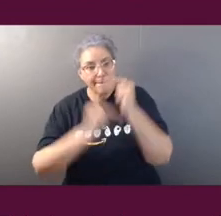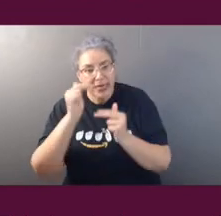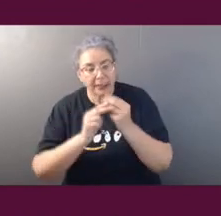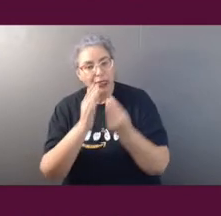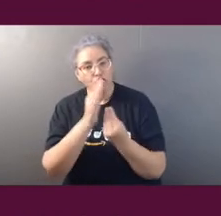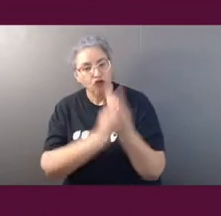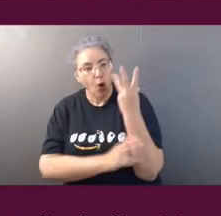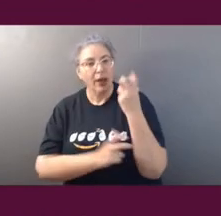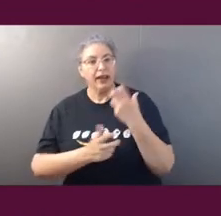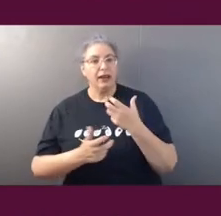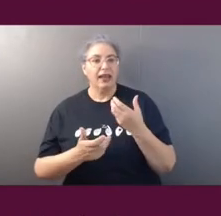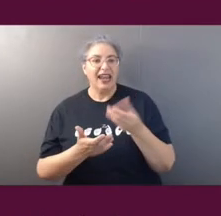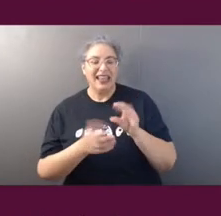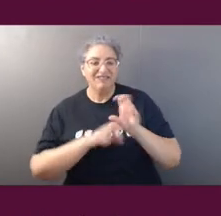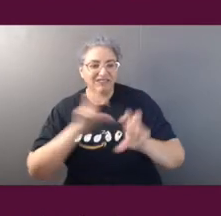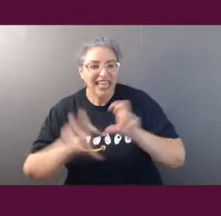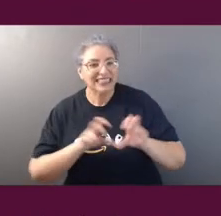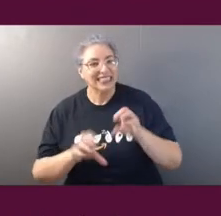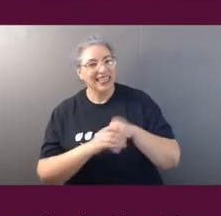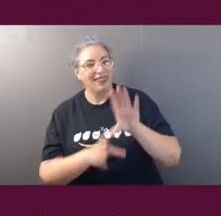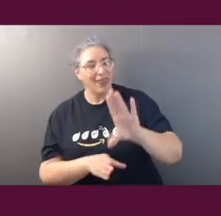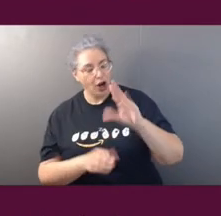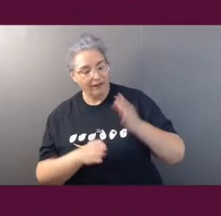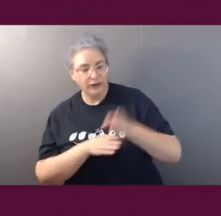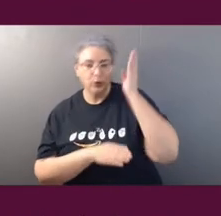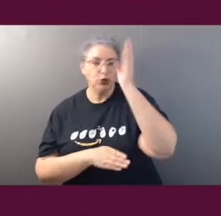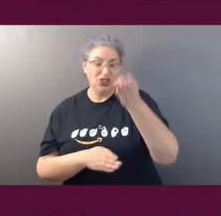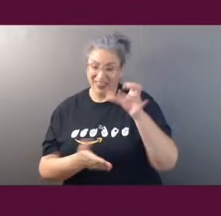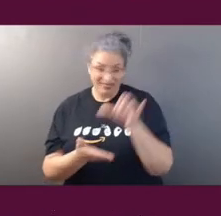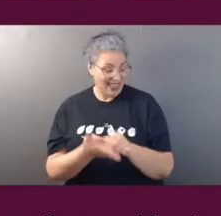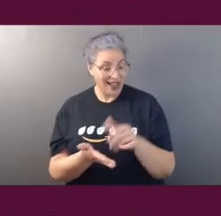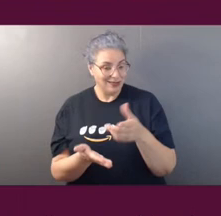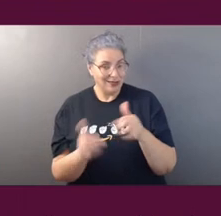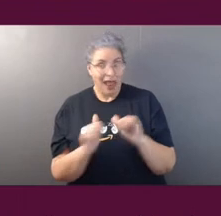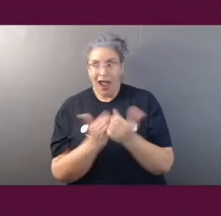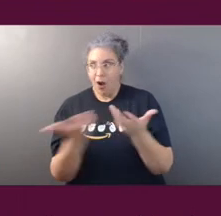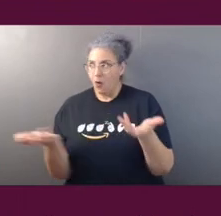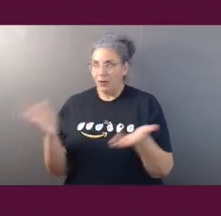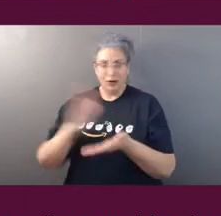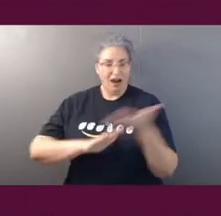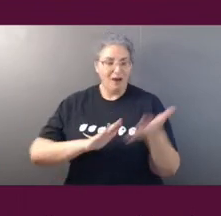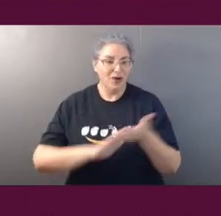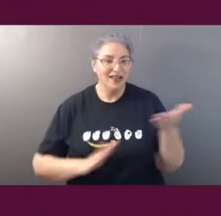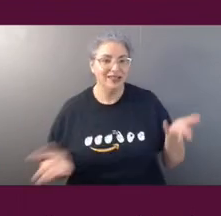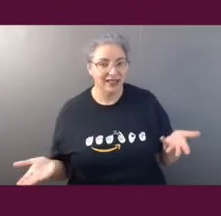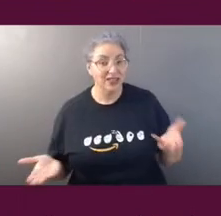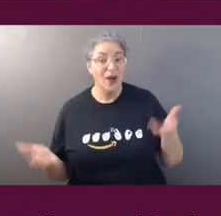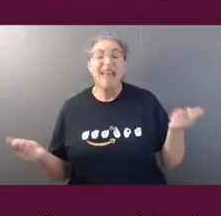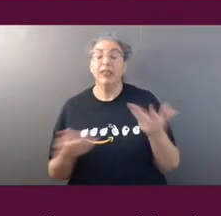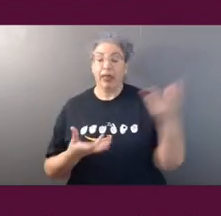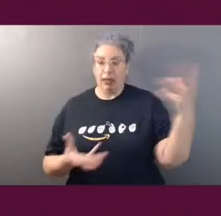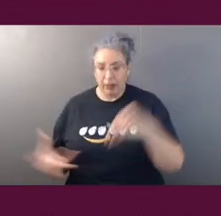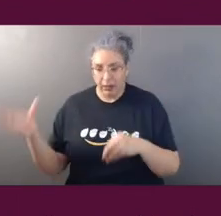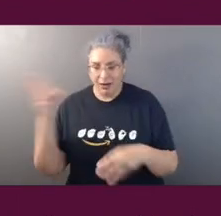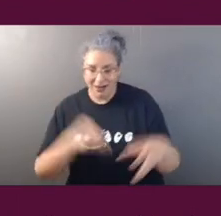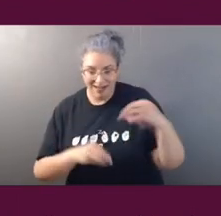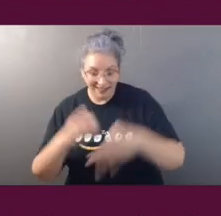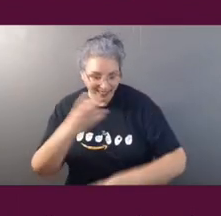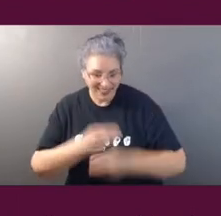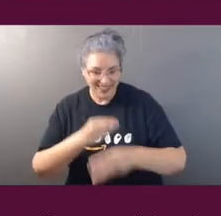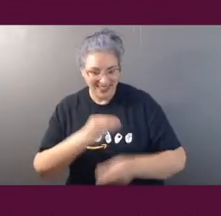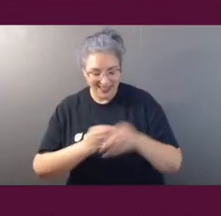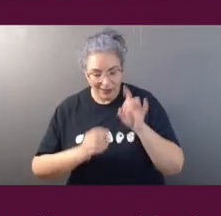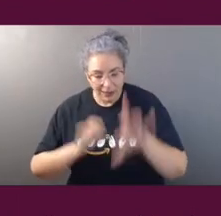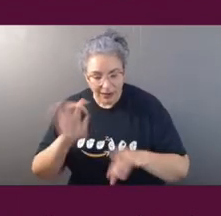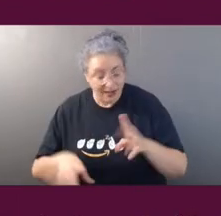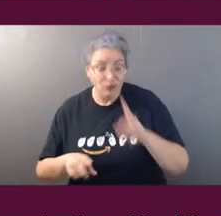building, growing, investing. This is how it can look. This can be the aspiration. So all of that came into play when I was